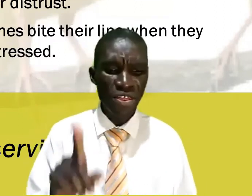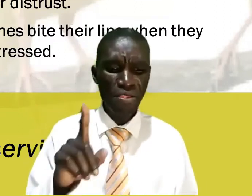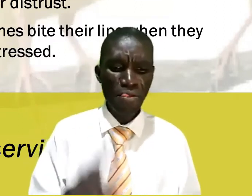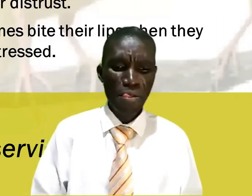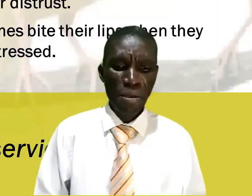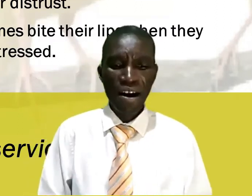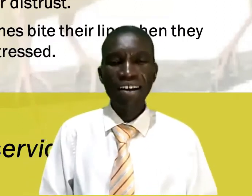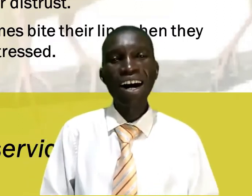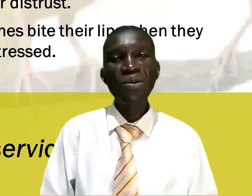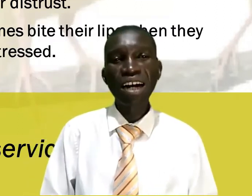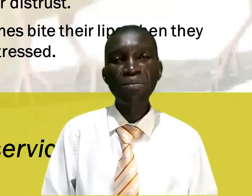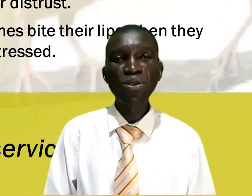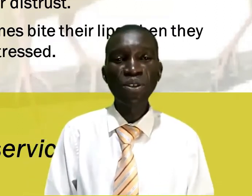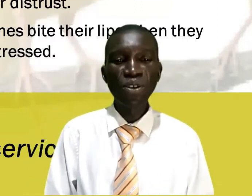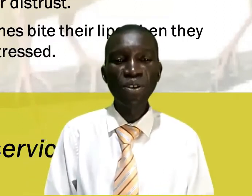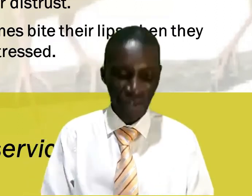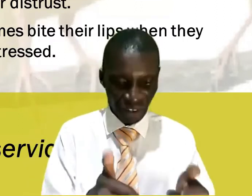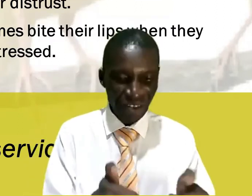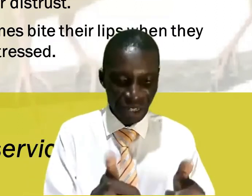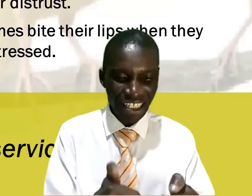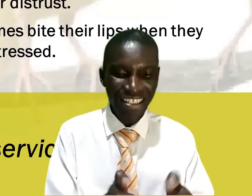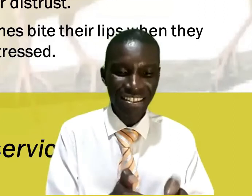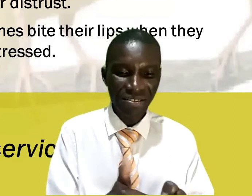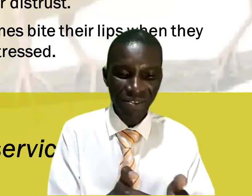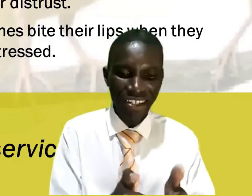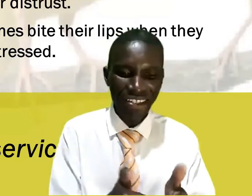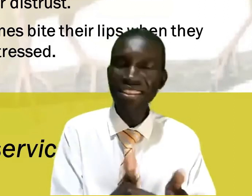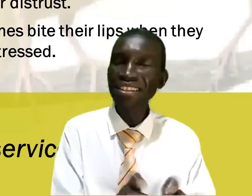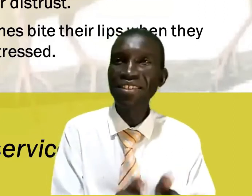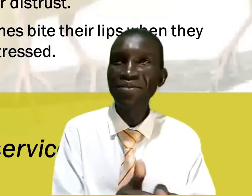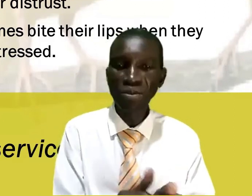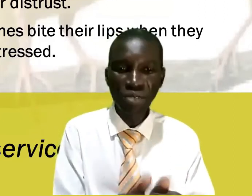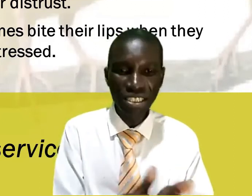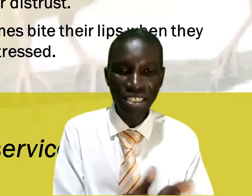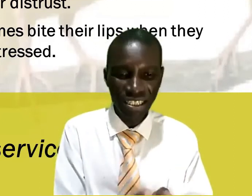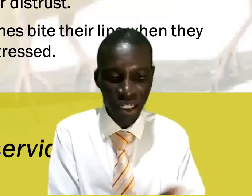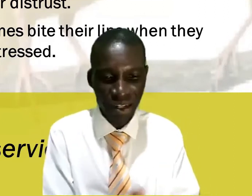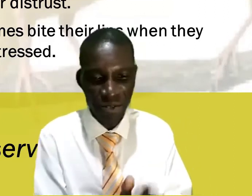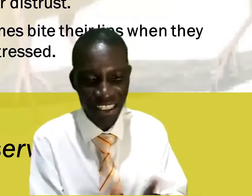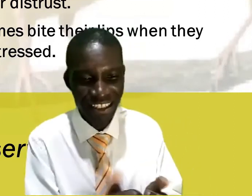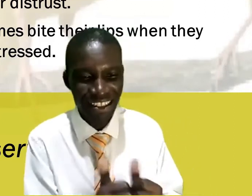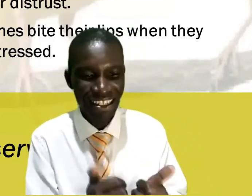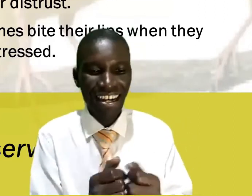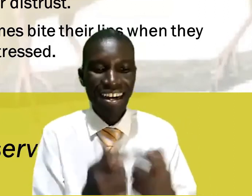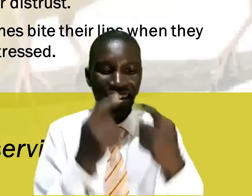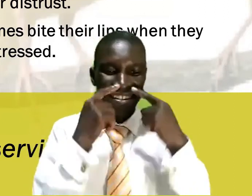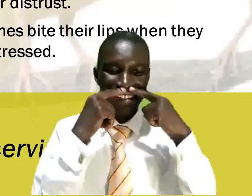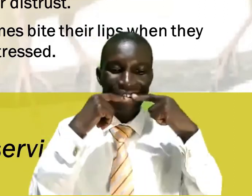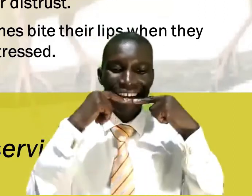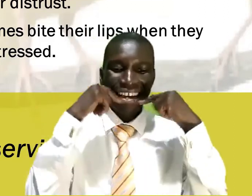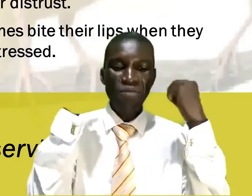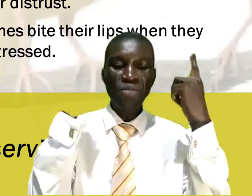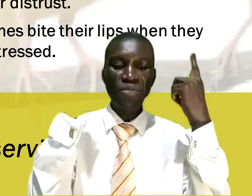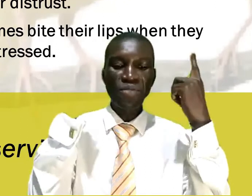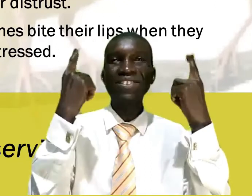mouth. Now we come to your messages, the phone messages, the WhatsApp messages. This